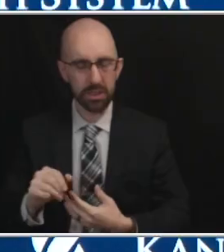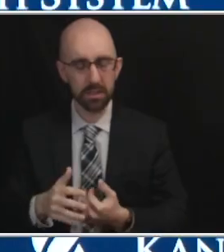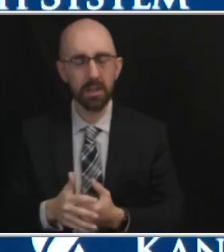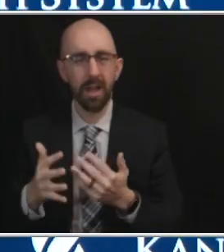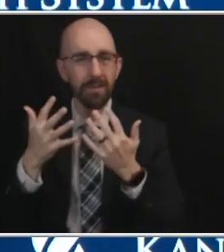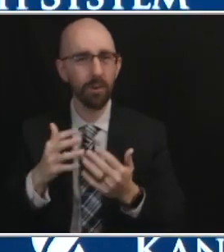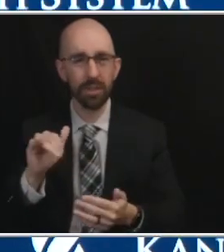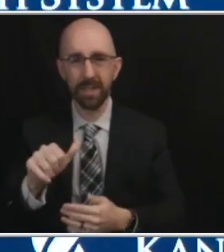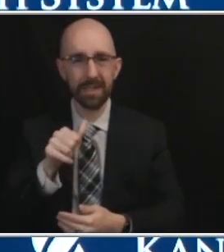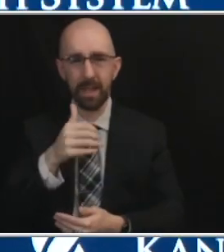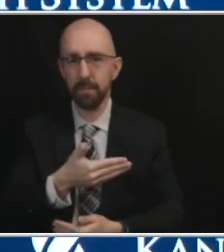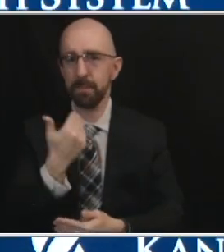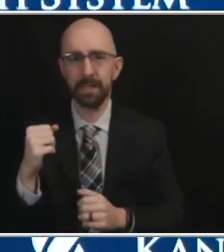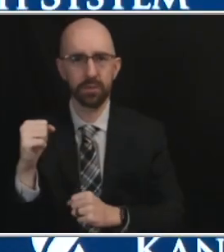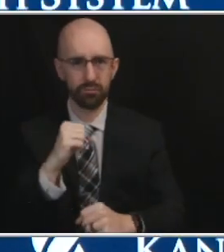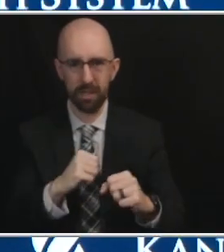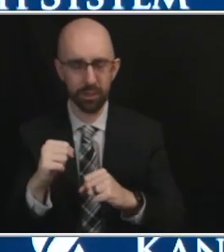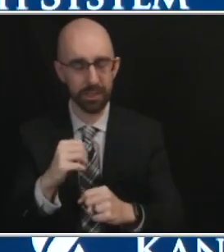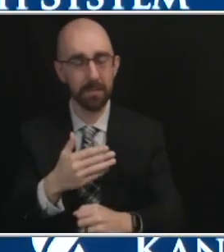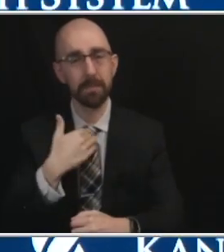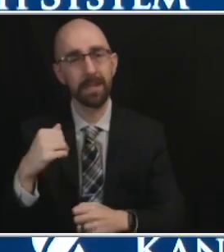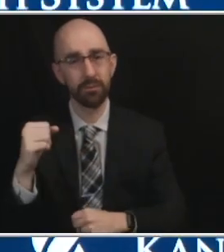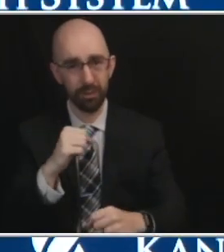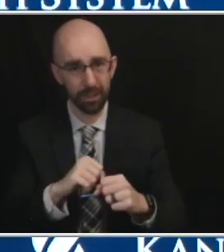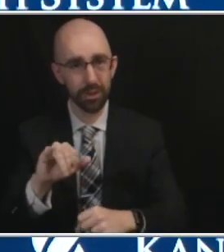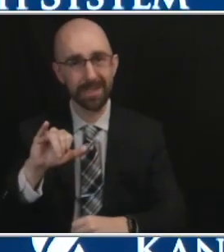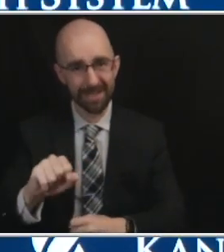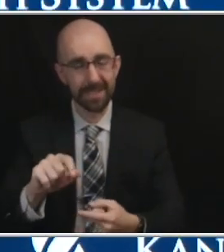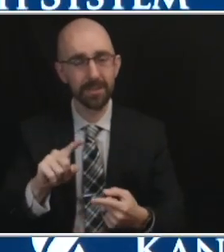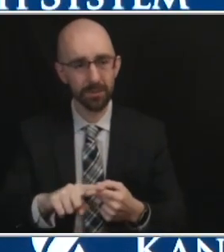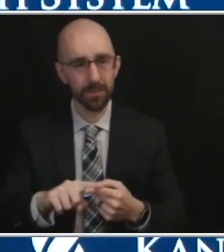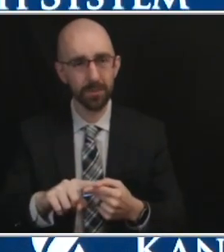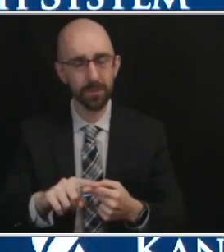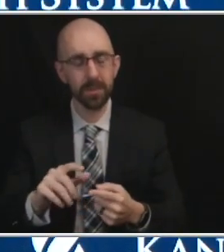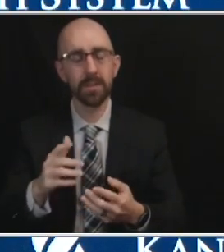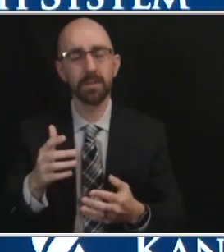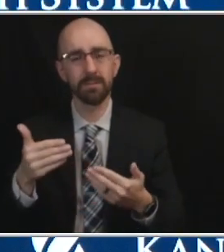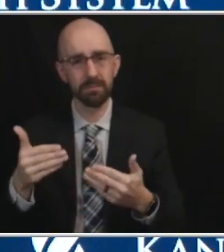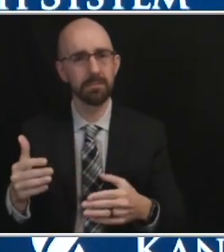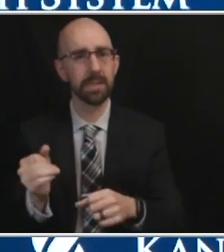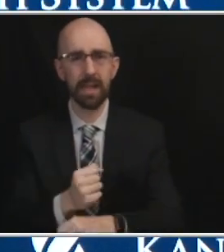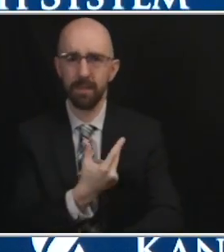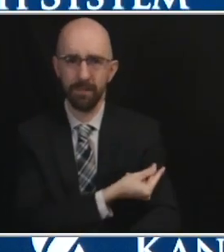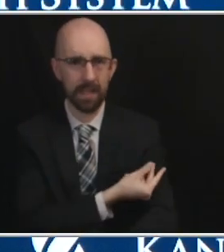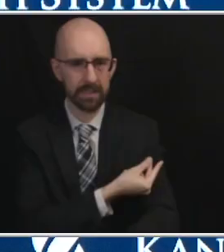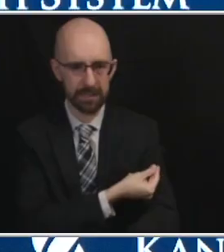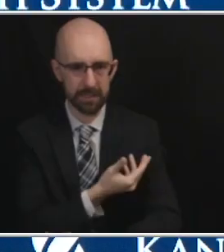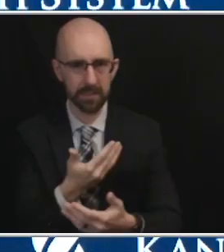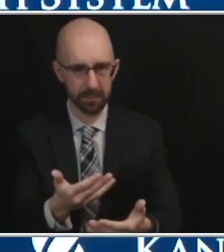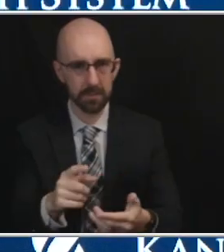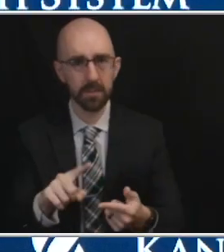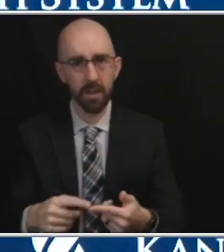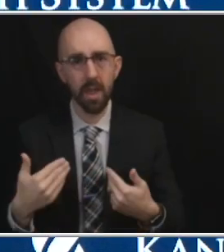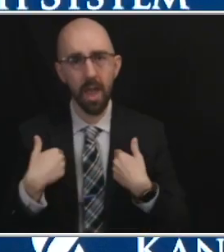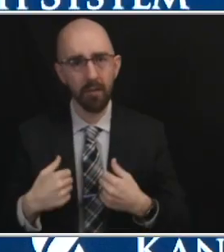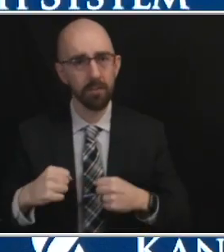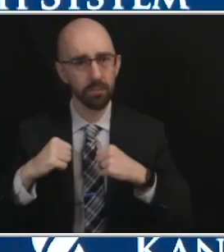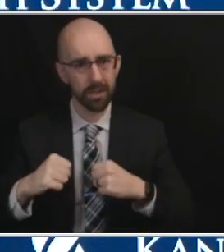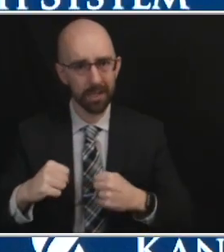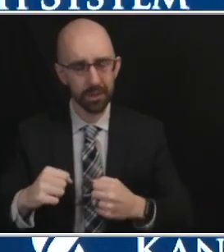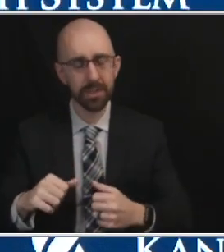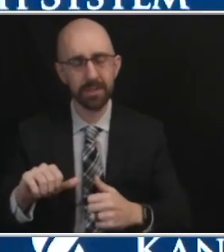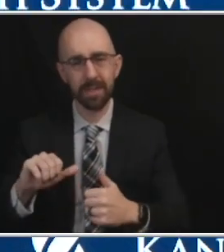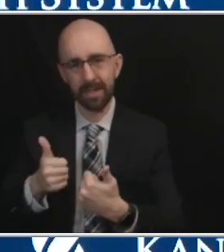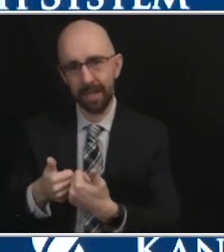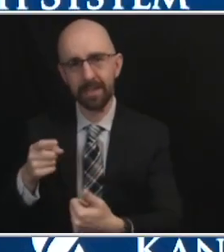best strategy. The best strategy is to get vaccinated to have protection against measles disease.